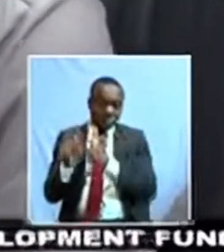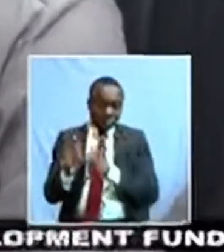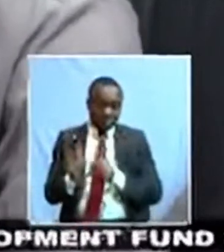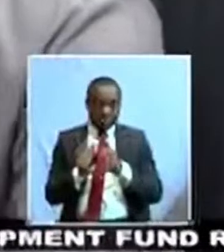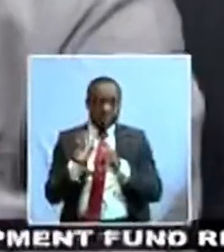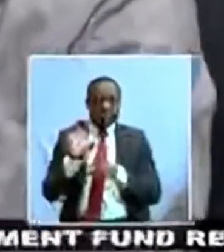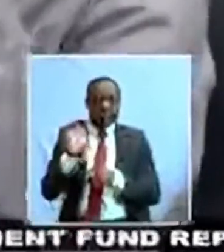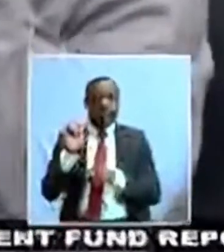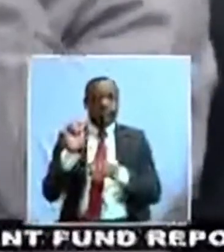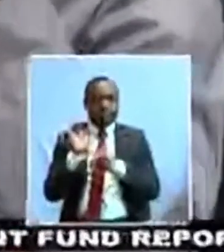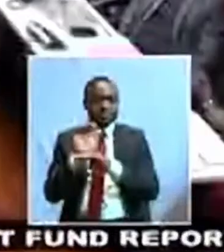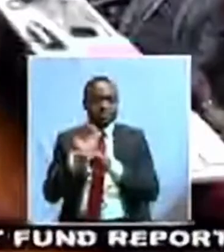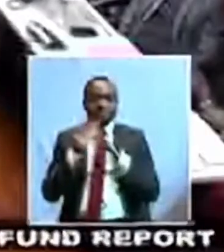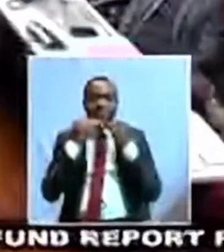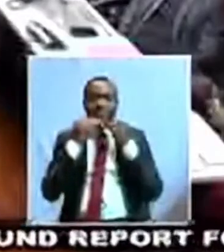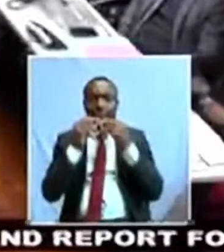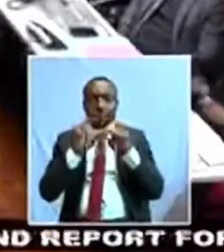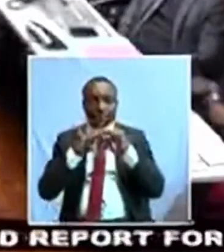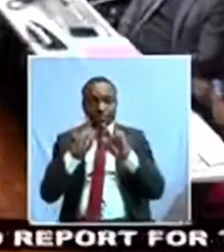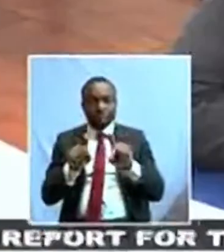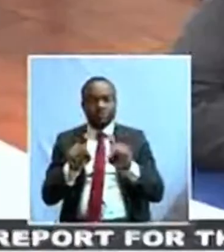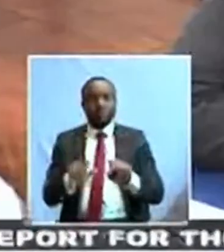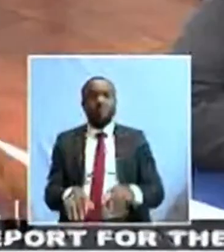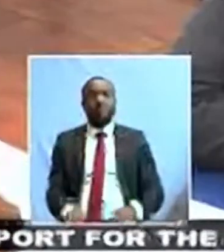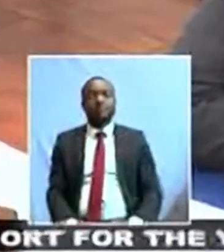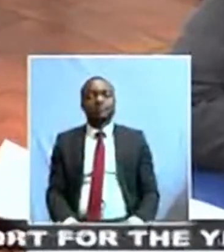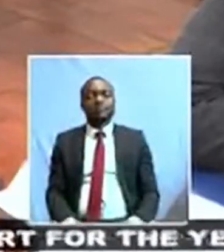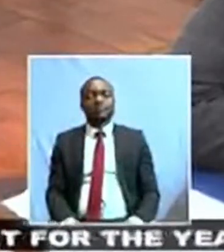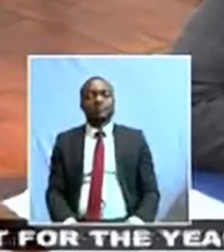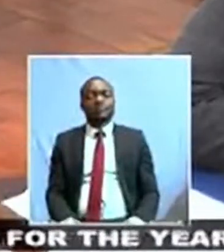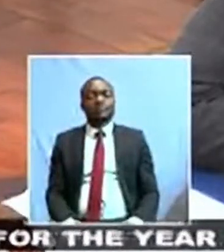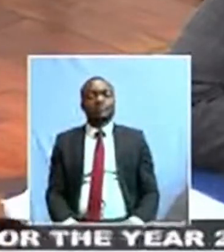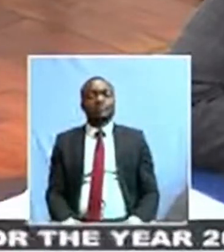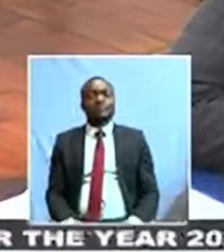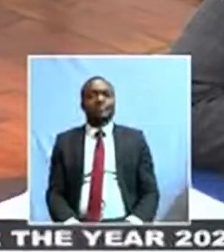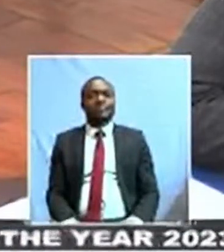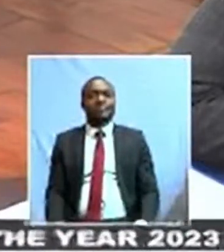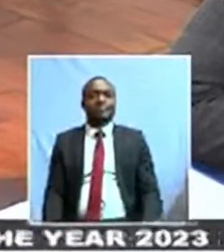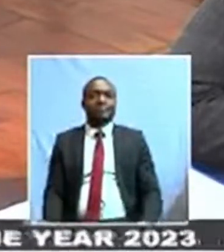comment. Thank you, Chair. It is our